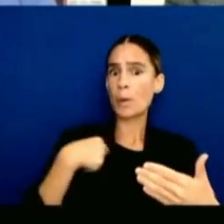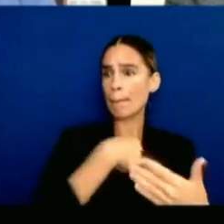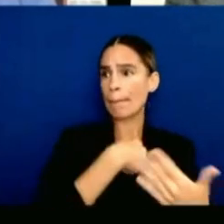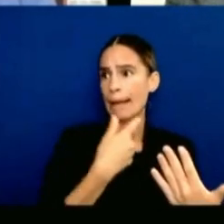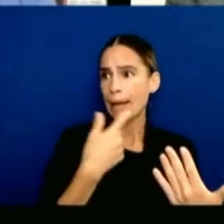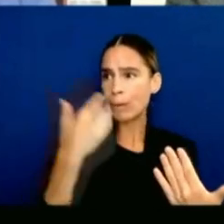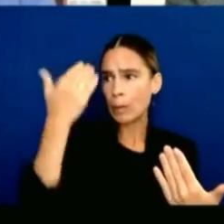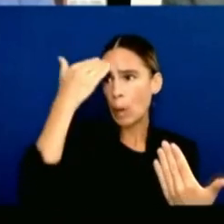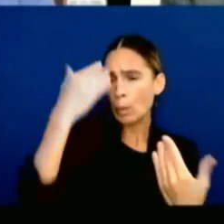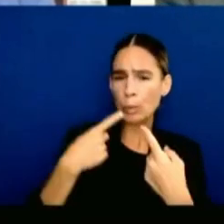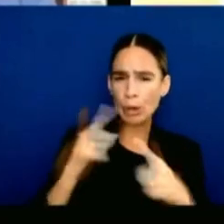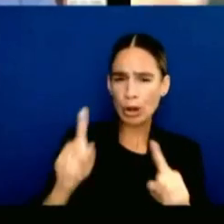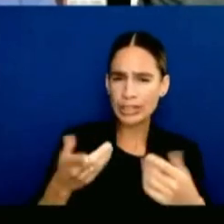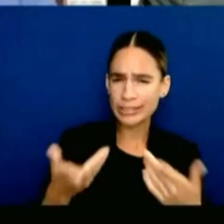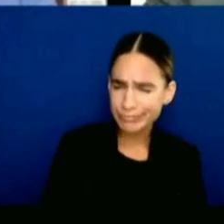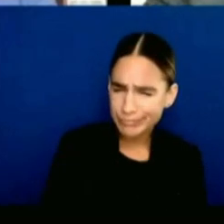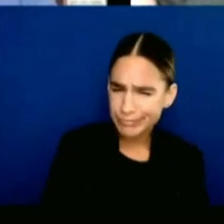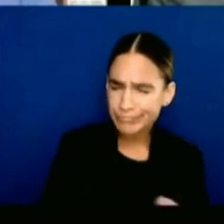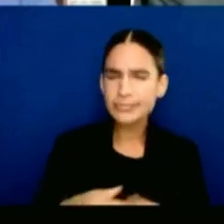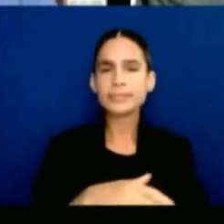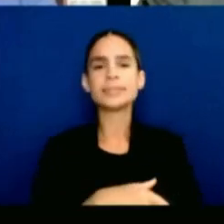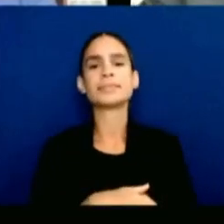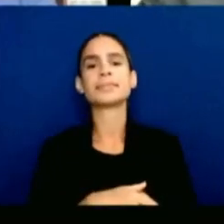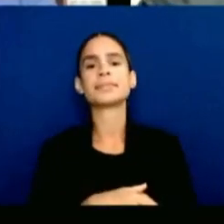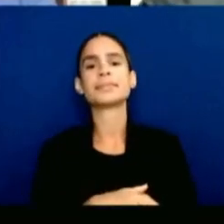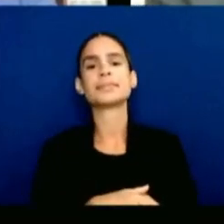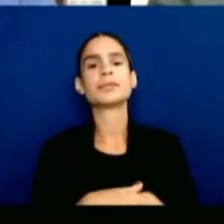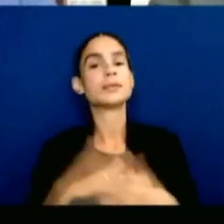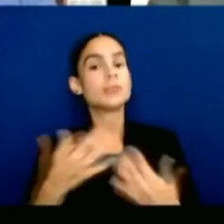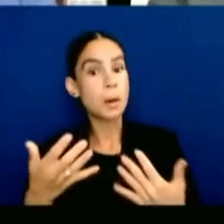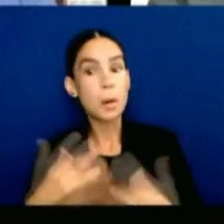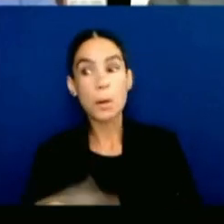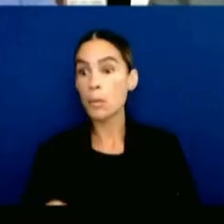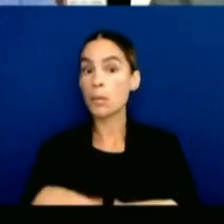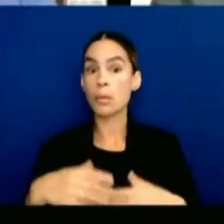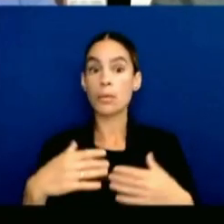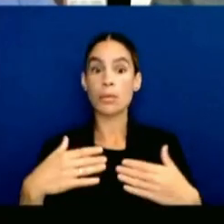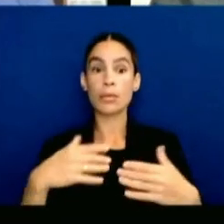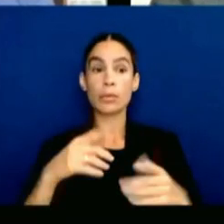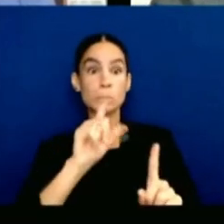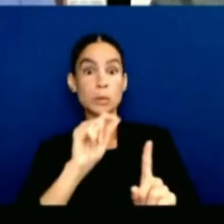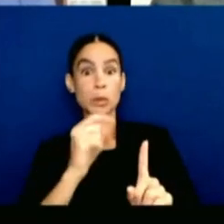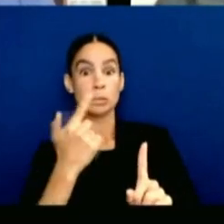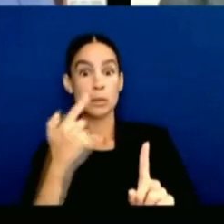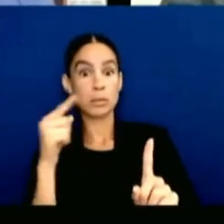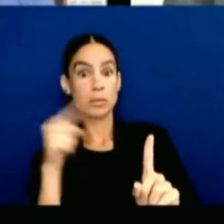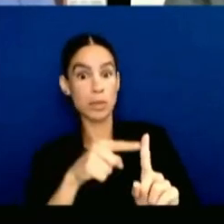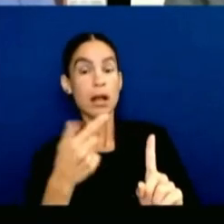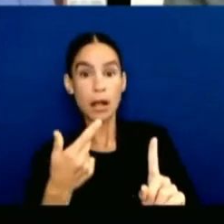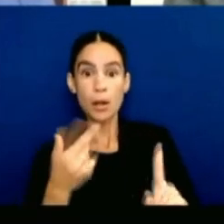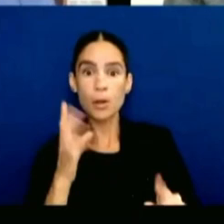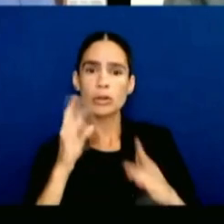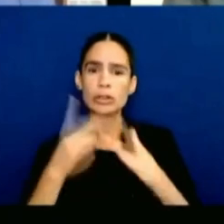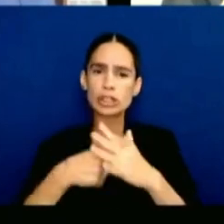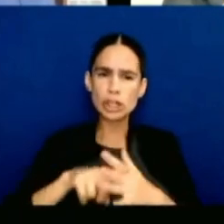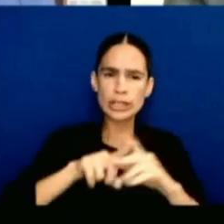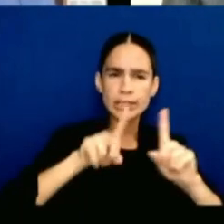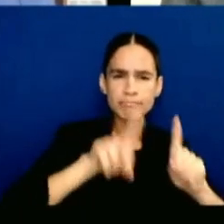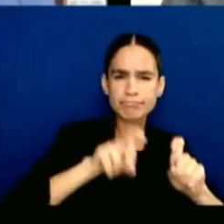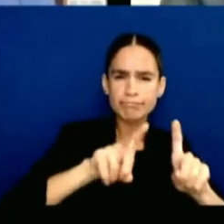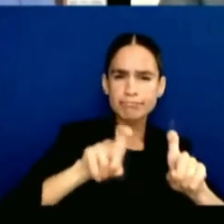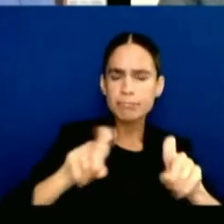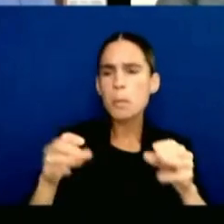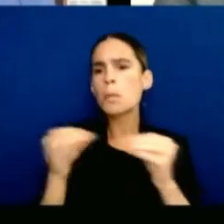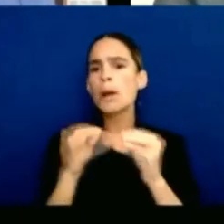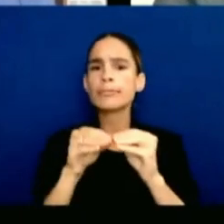of 2021, we will start to have a large number of doses that people will be able to use if it turns